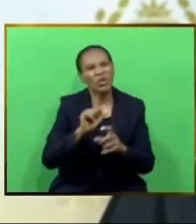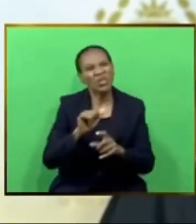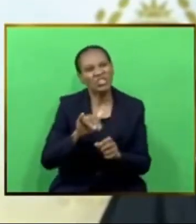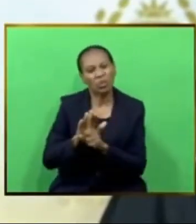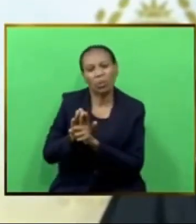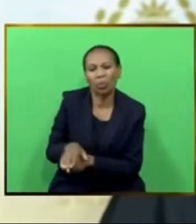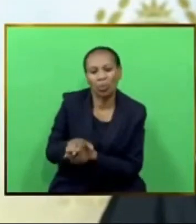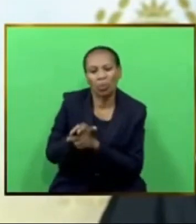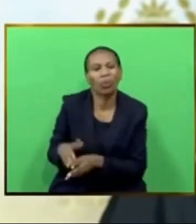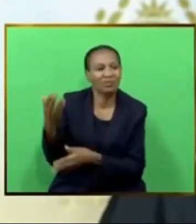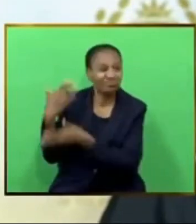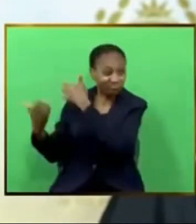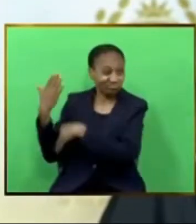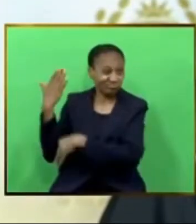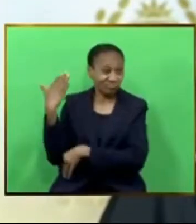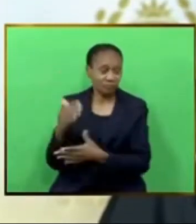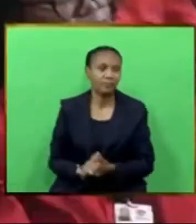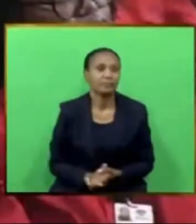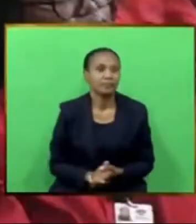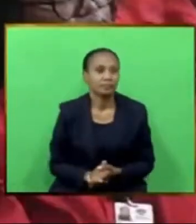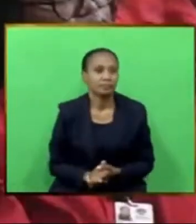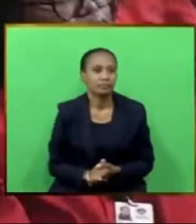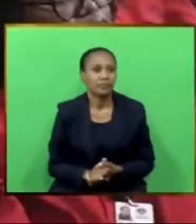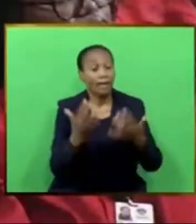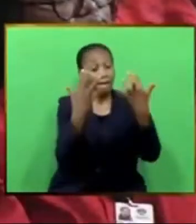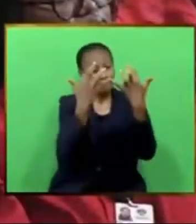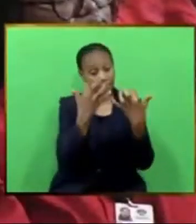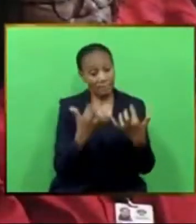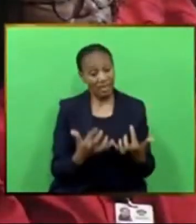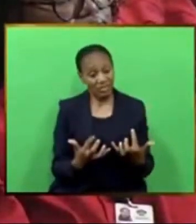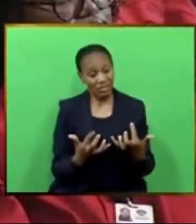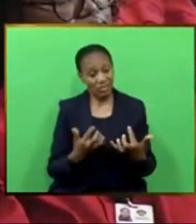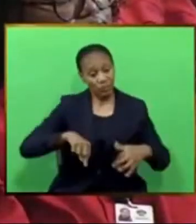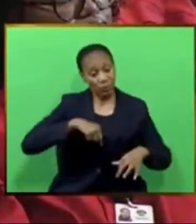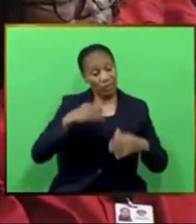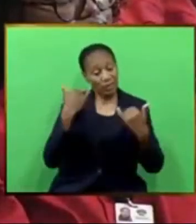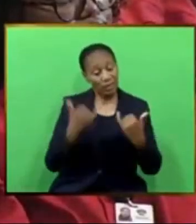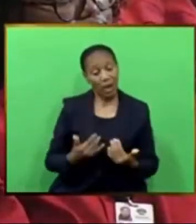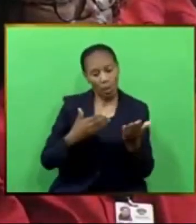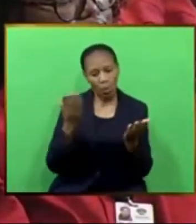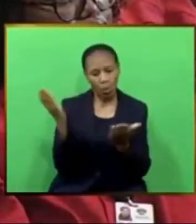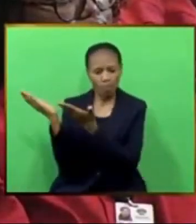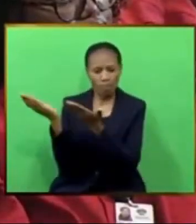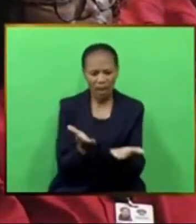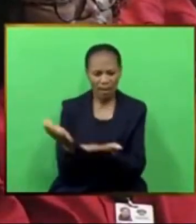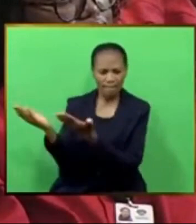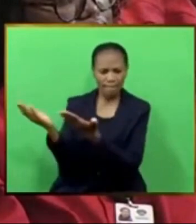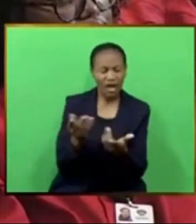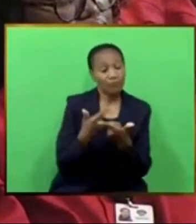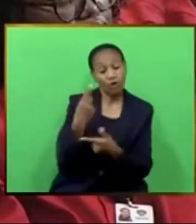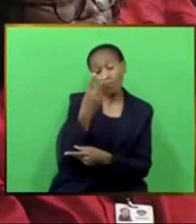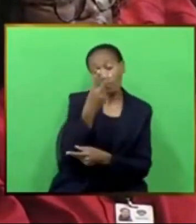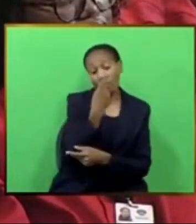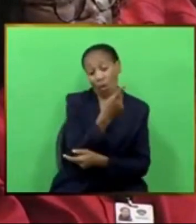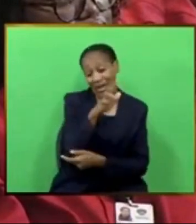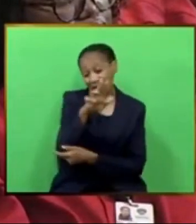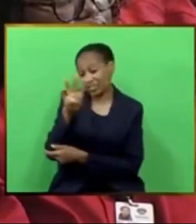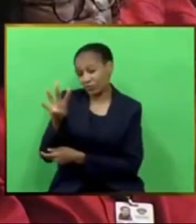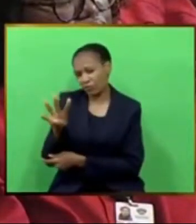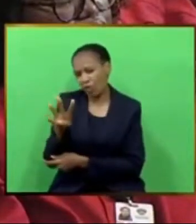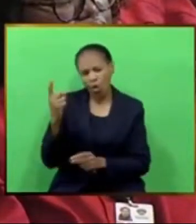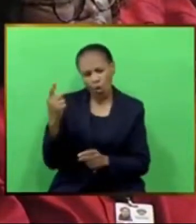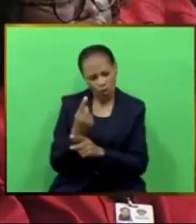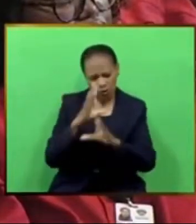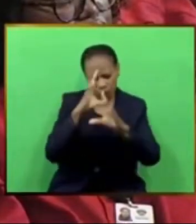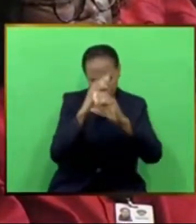and dispossession. The budgets we've tabled since 1994 have been about securing